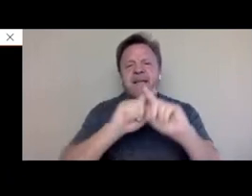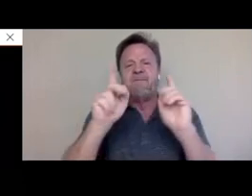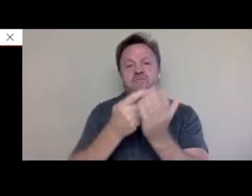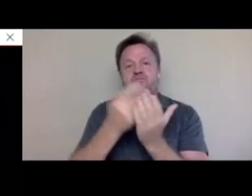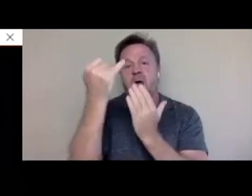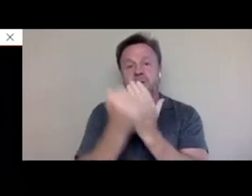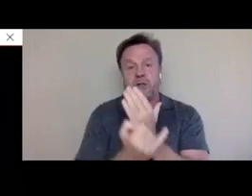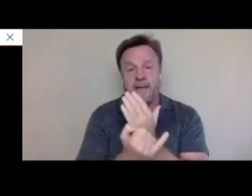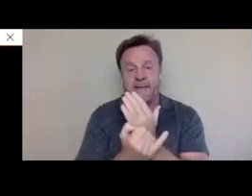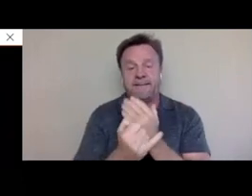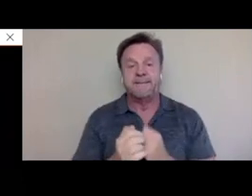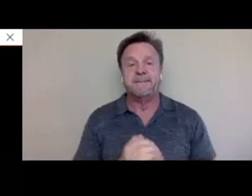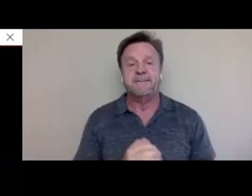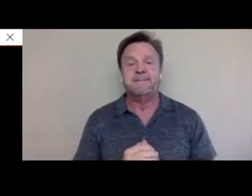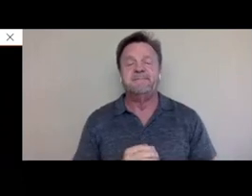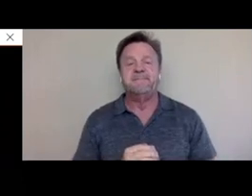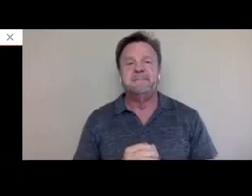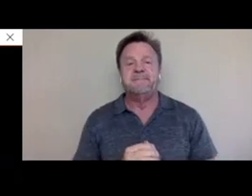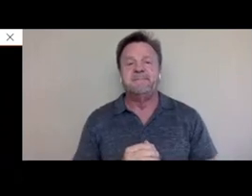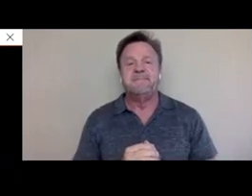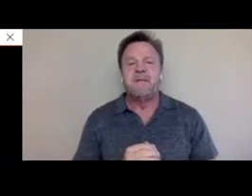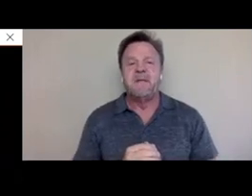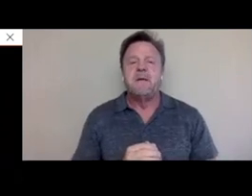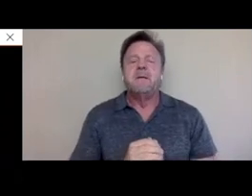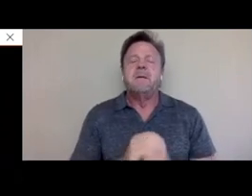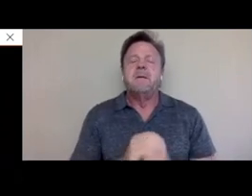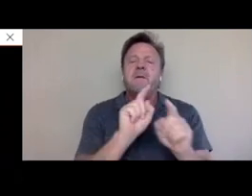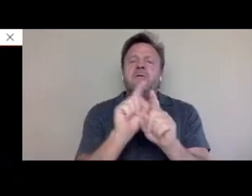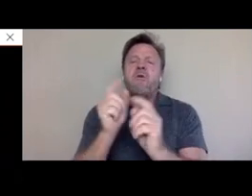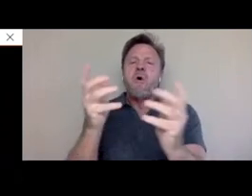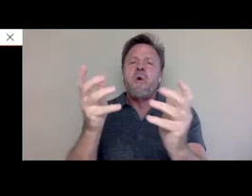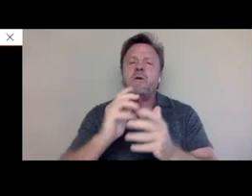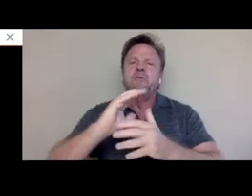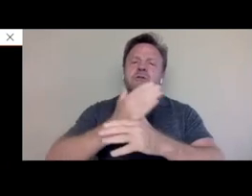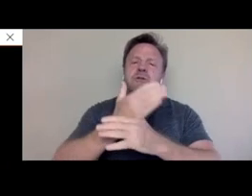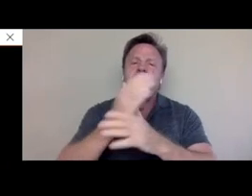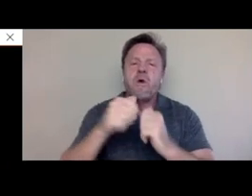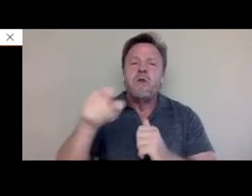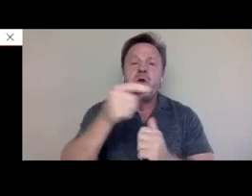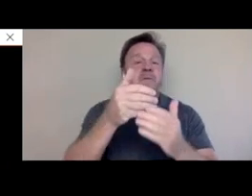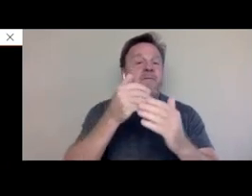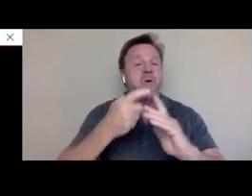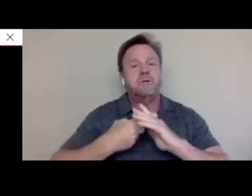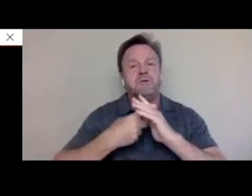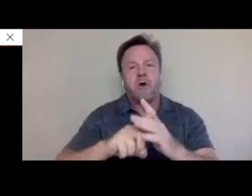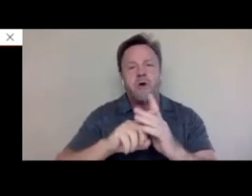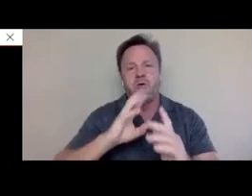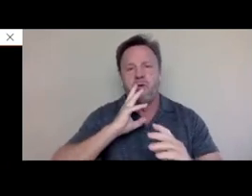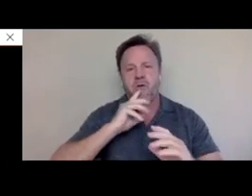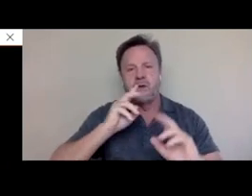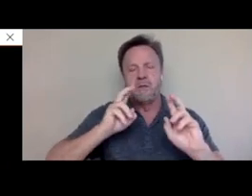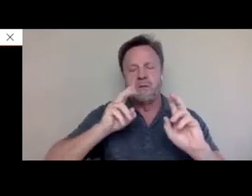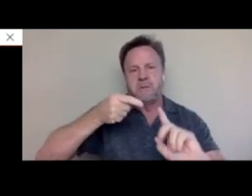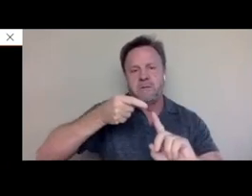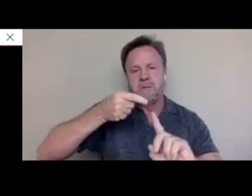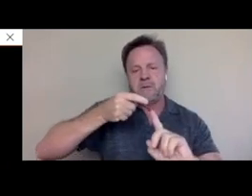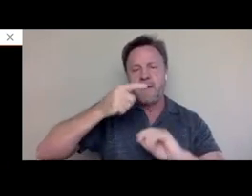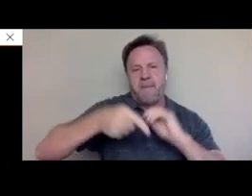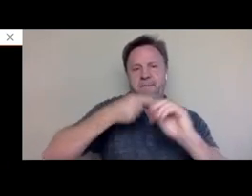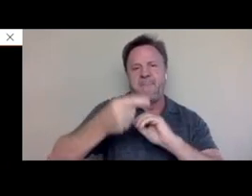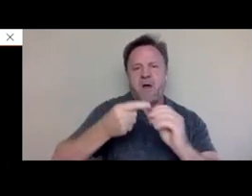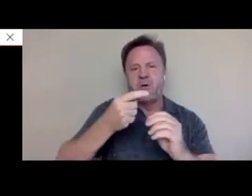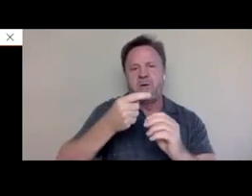please. I wanted to also share with you before we dive into the subject today around Community Reinvestment